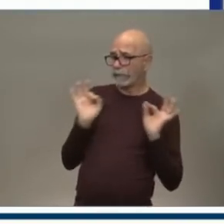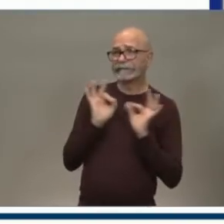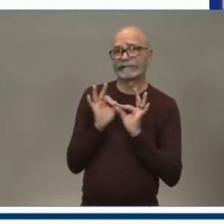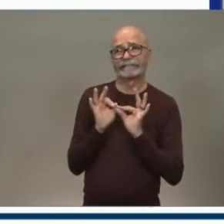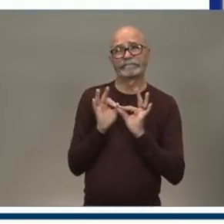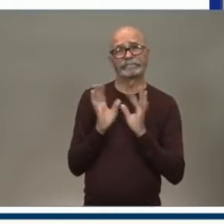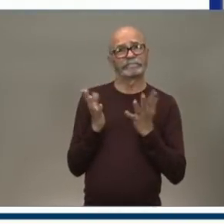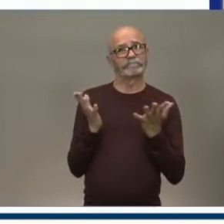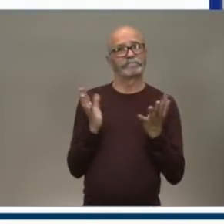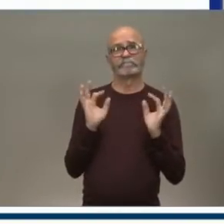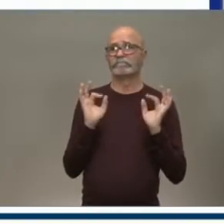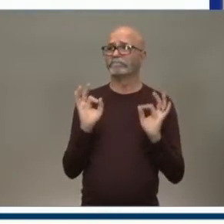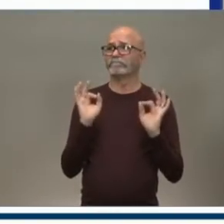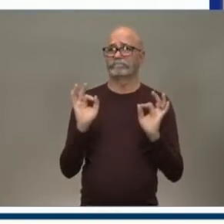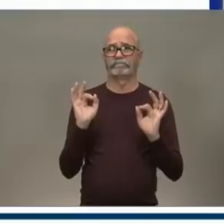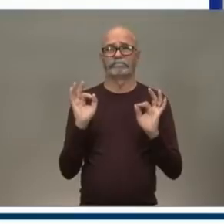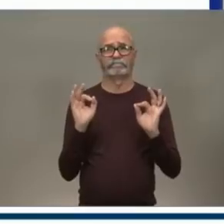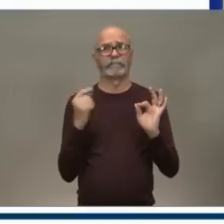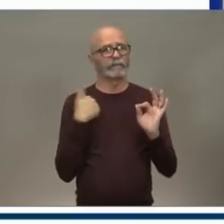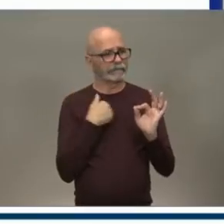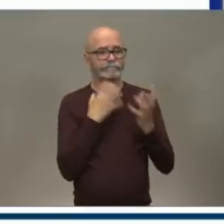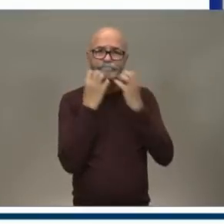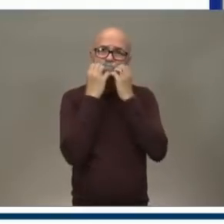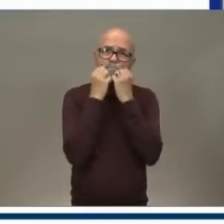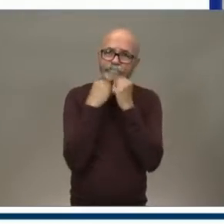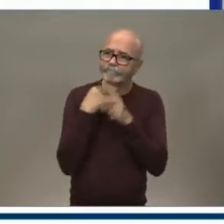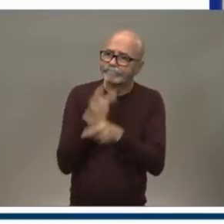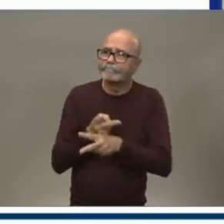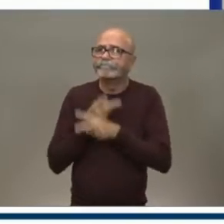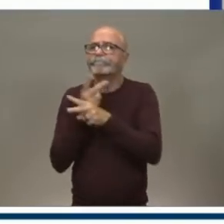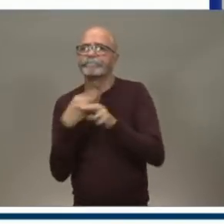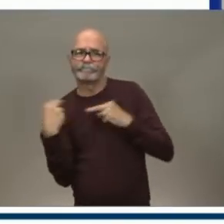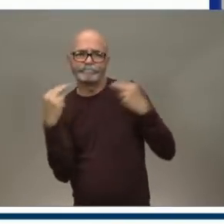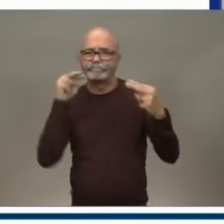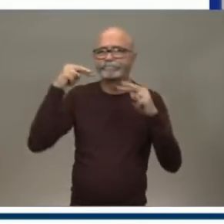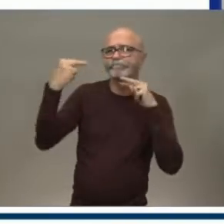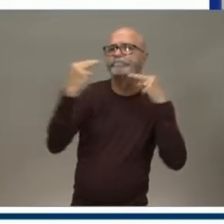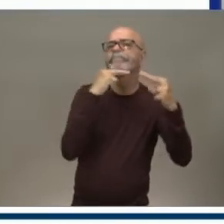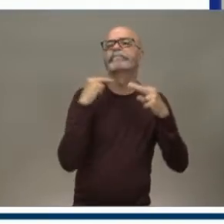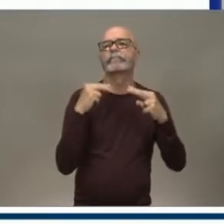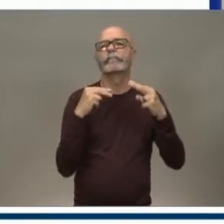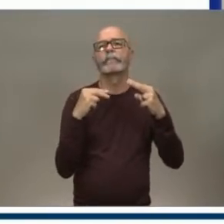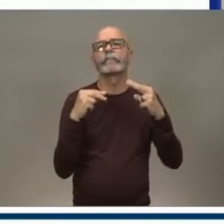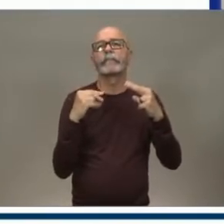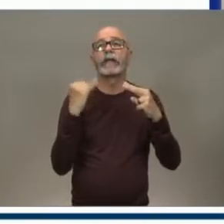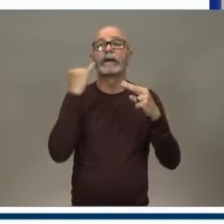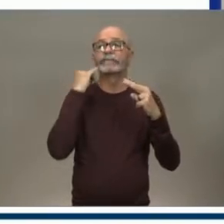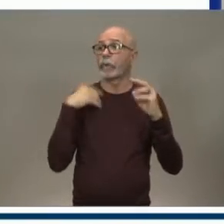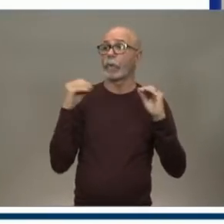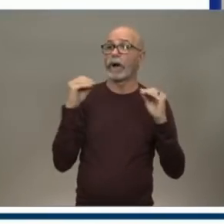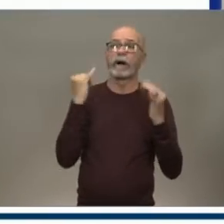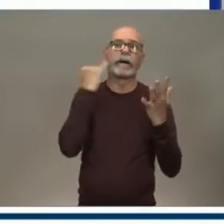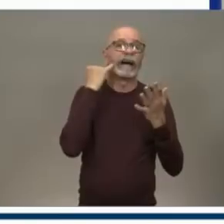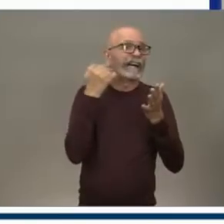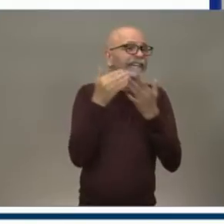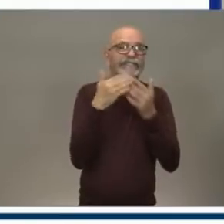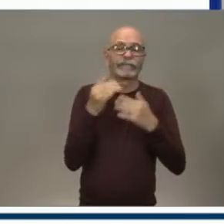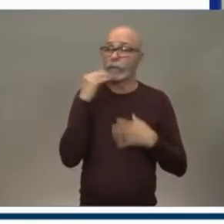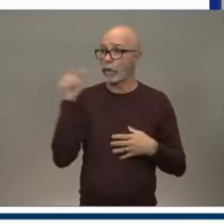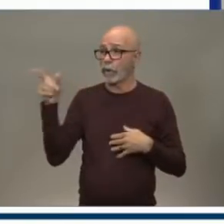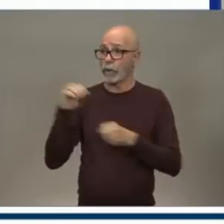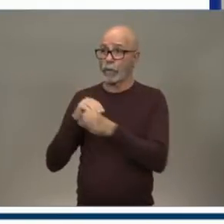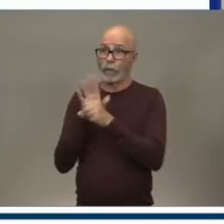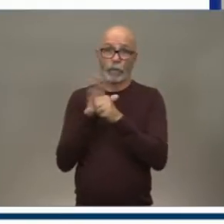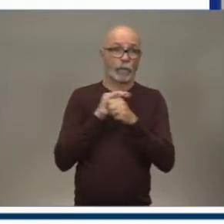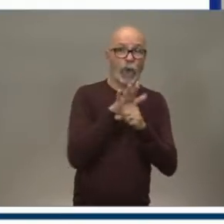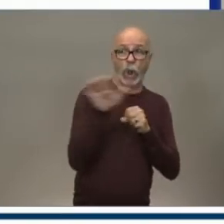door to us, even as we try to function inside of our own jobs in our community. We should be. It's why it's been so critical. Dr.